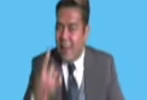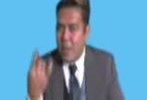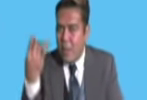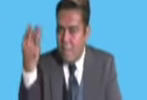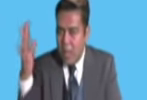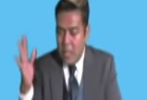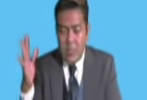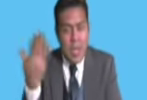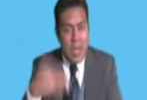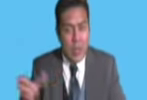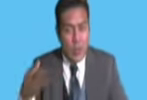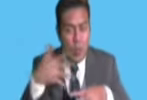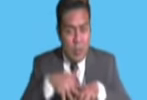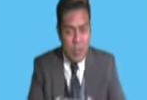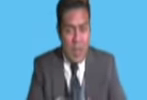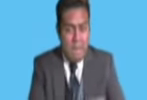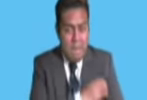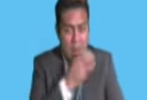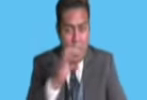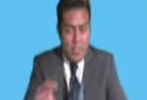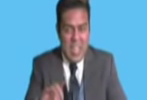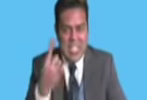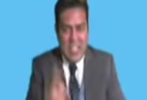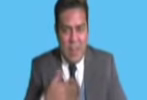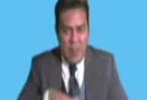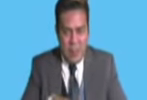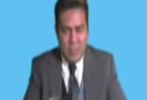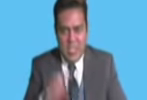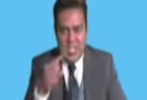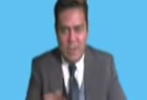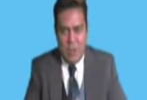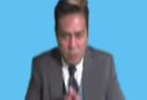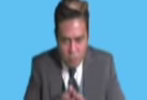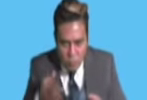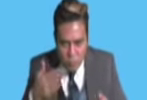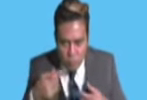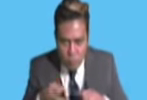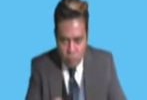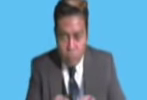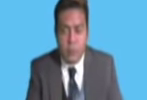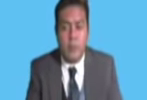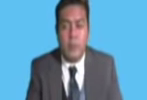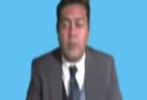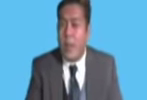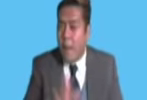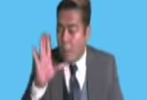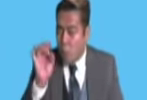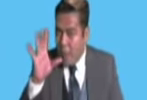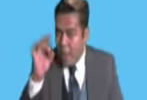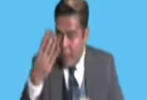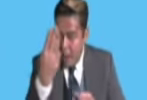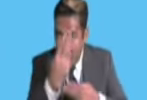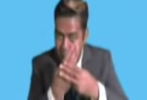self-independence, integration, empowerment, self-help, and self-determination. Honorable Speaker, Sodelpa will